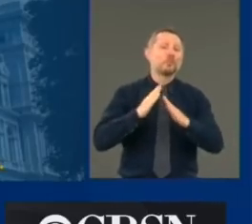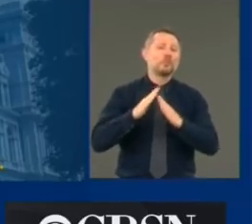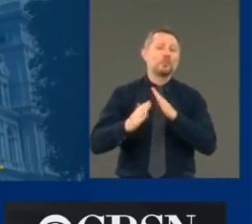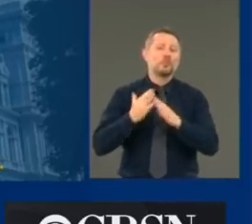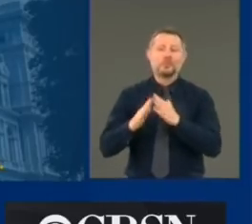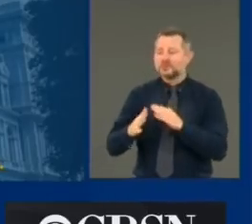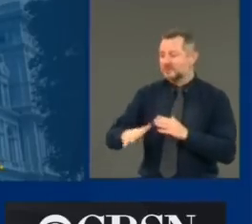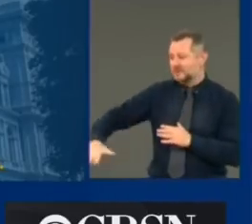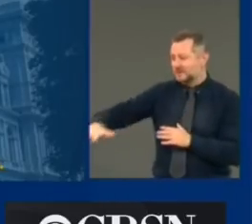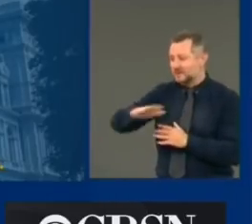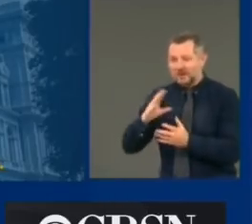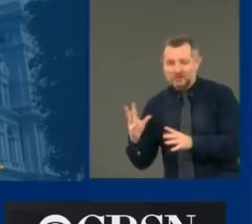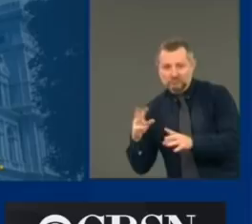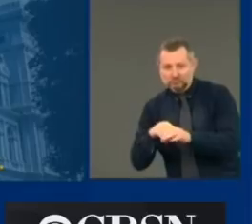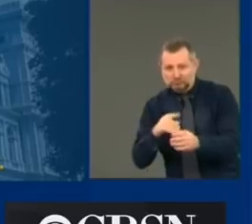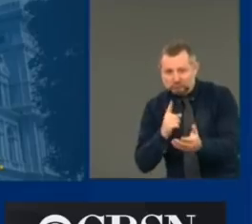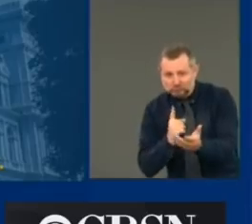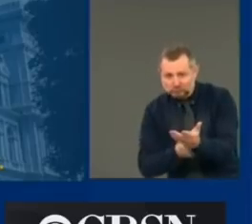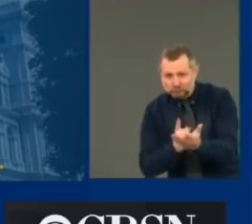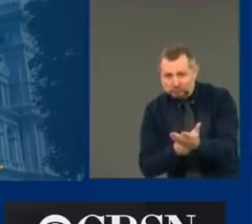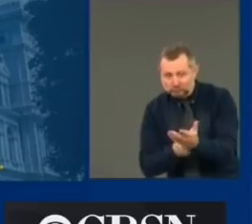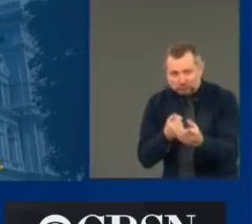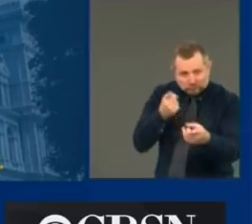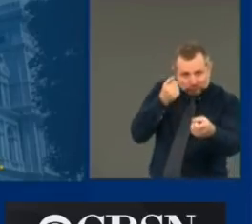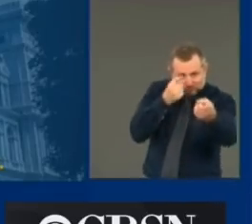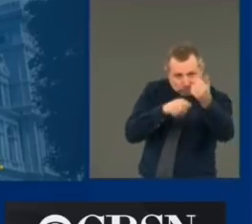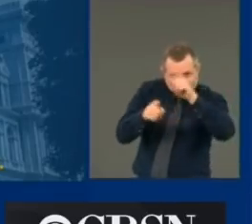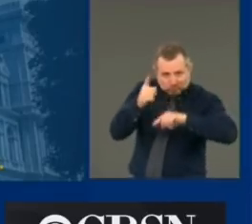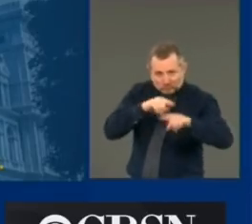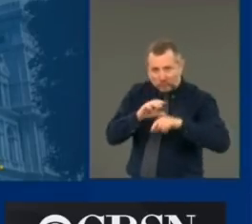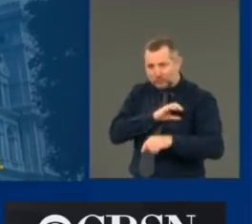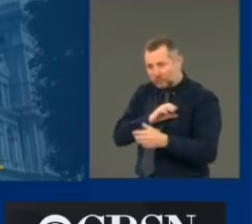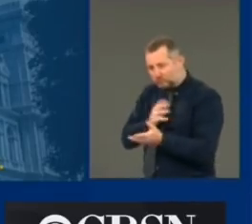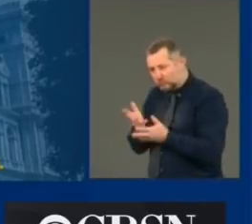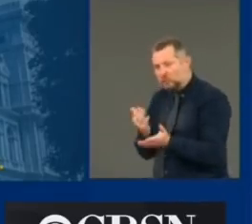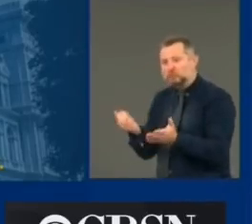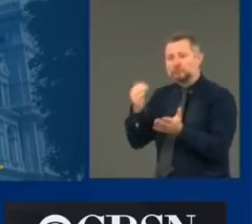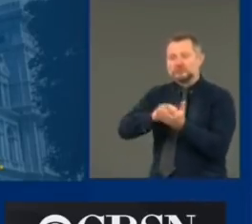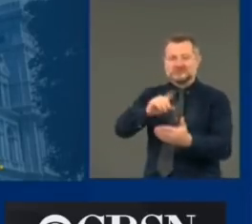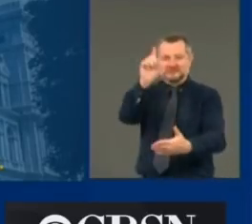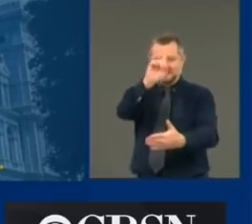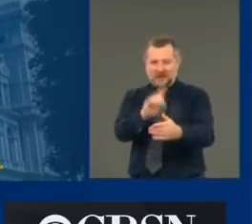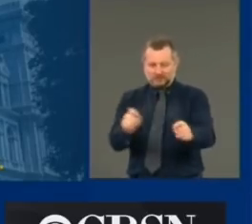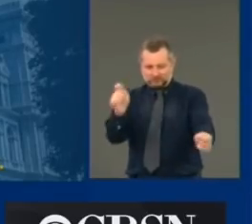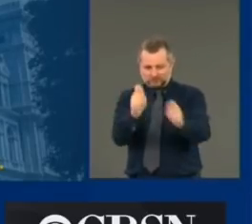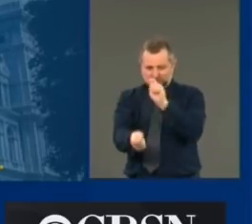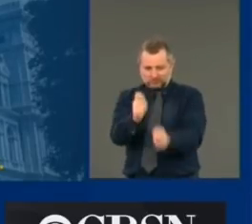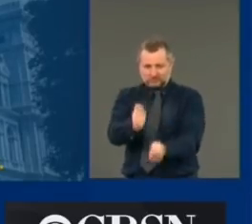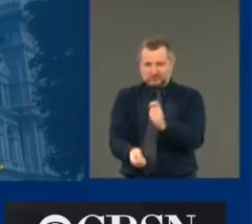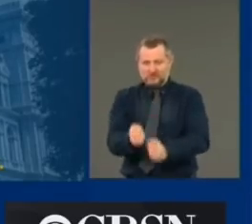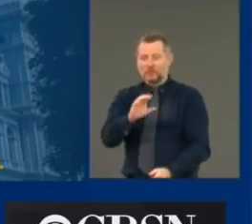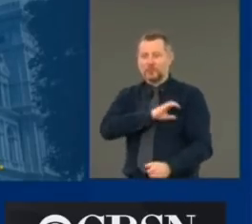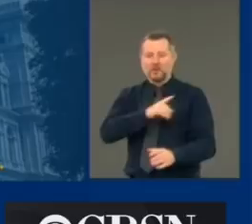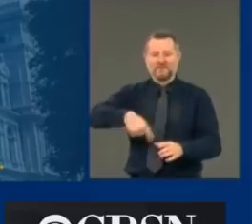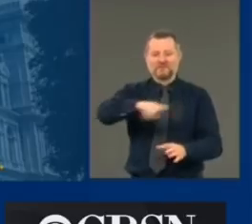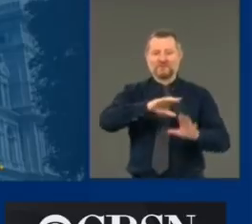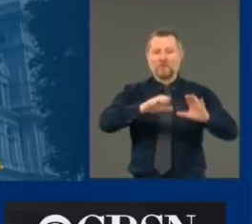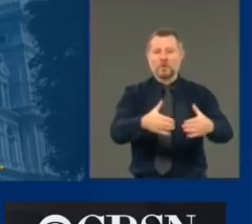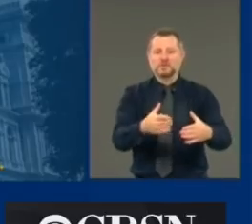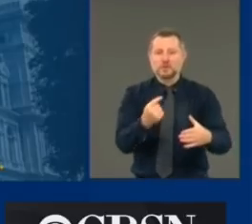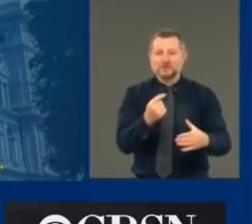conversation, and come up with a redesigned police force for the year